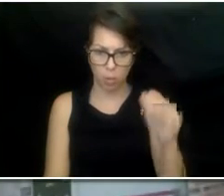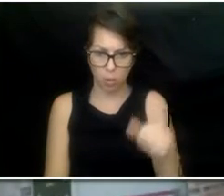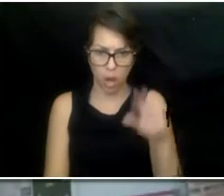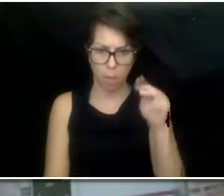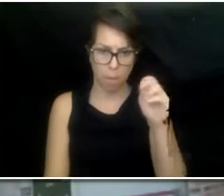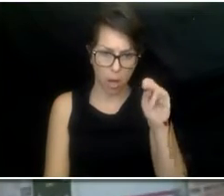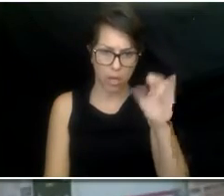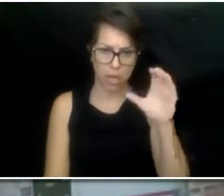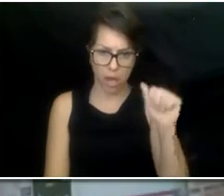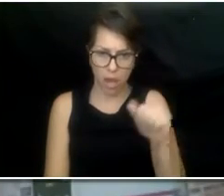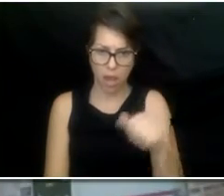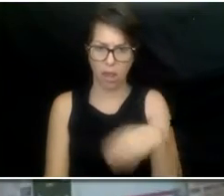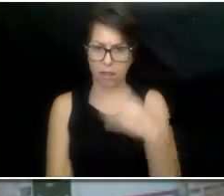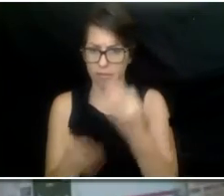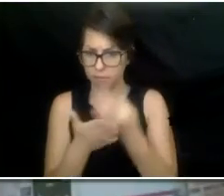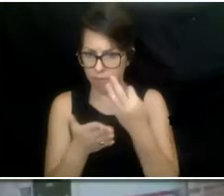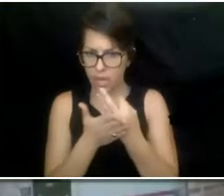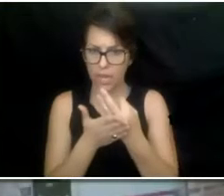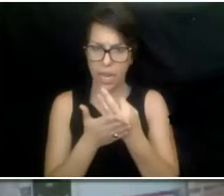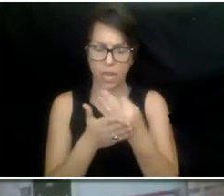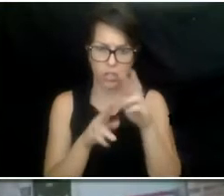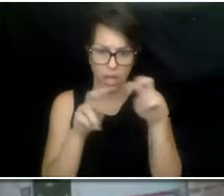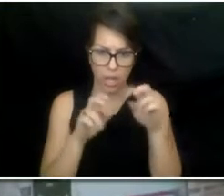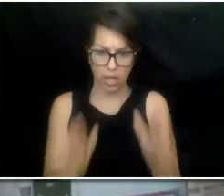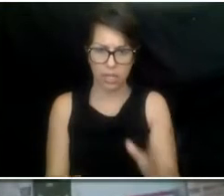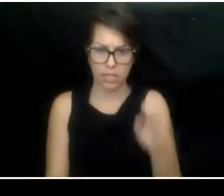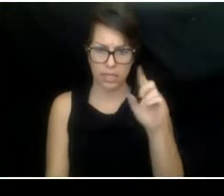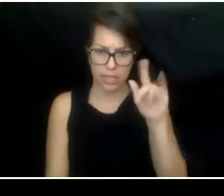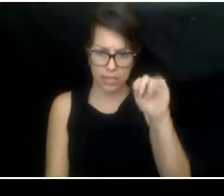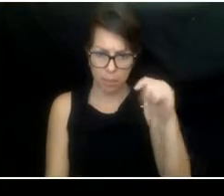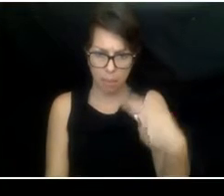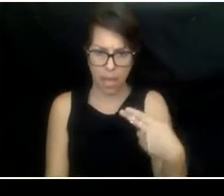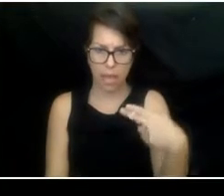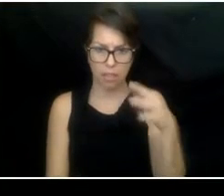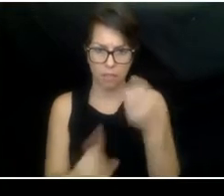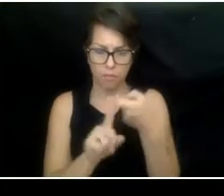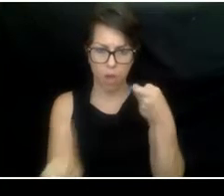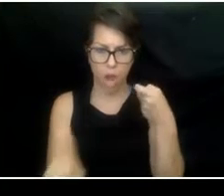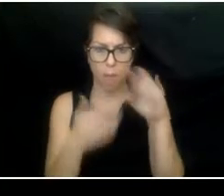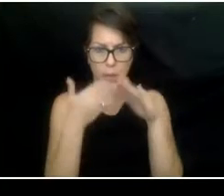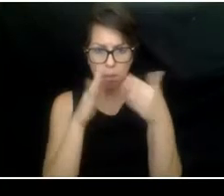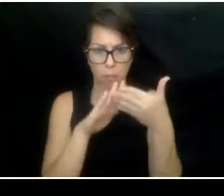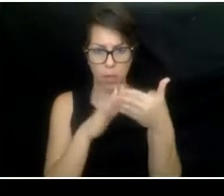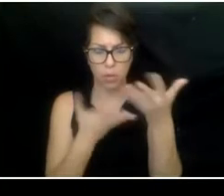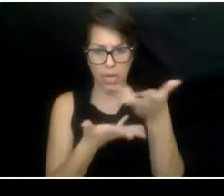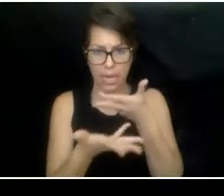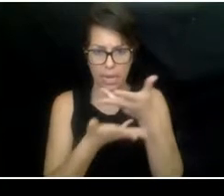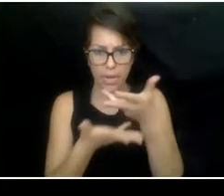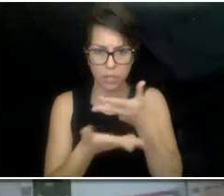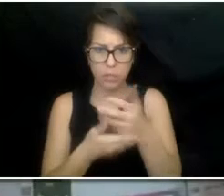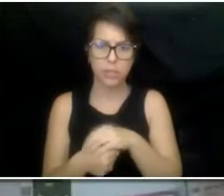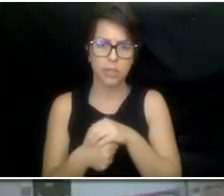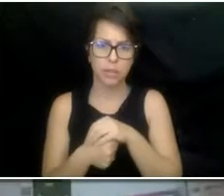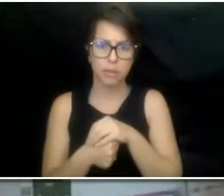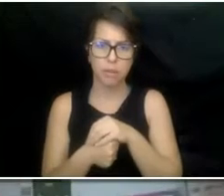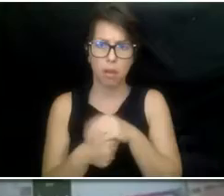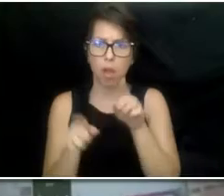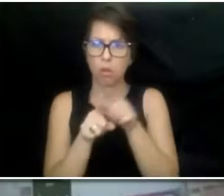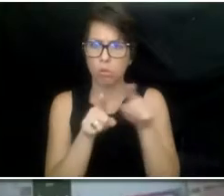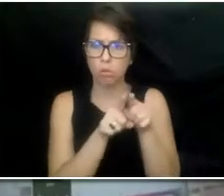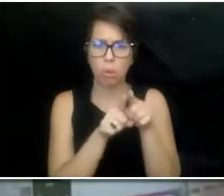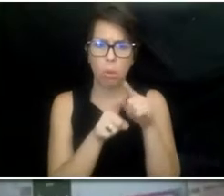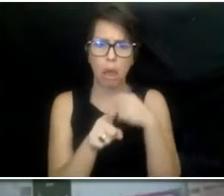uh council members are present here we have not done that so happy to have you do it okay